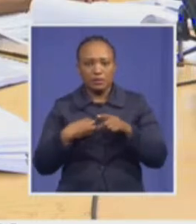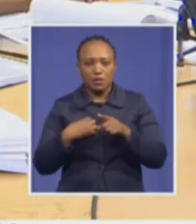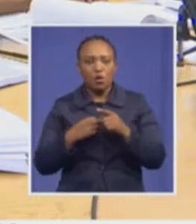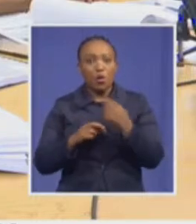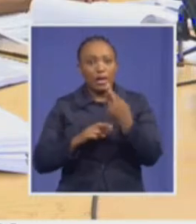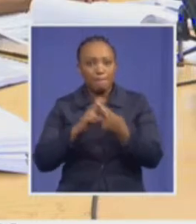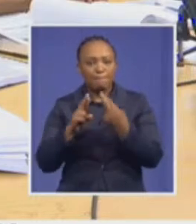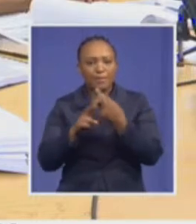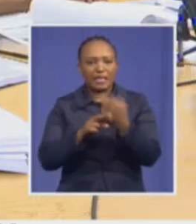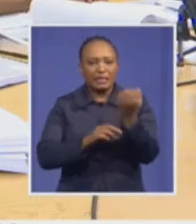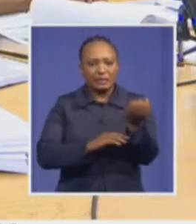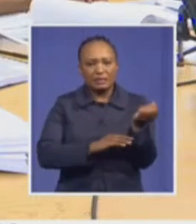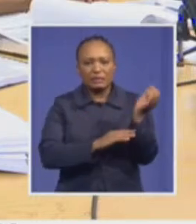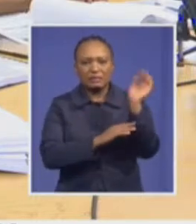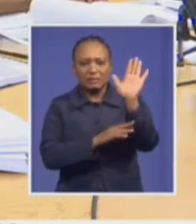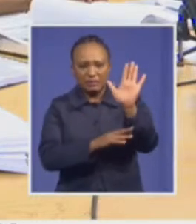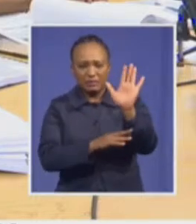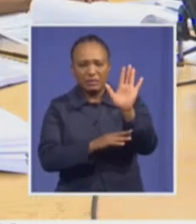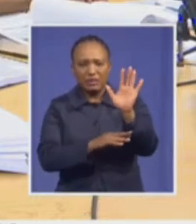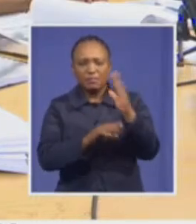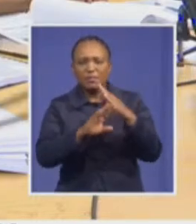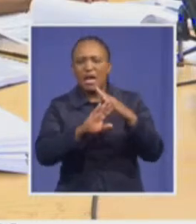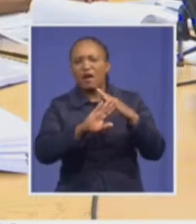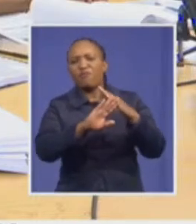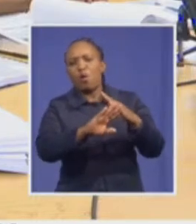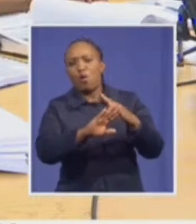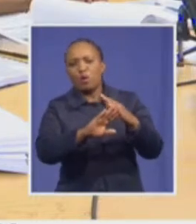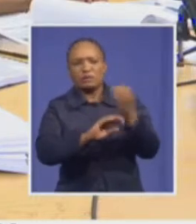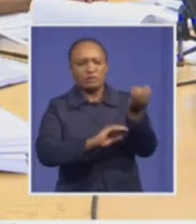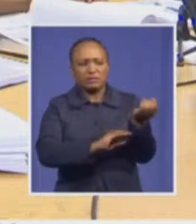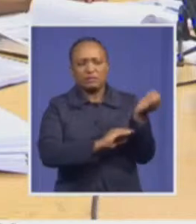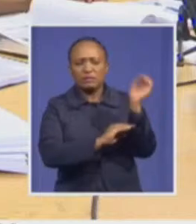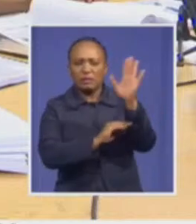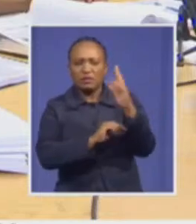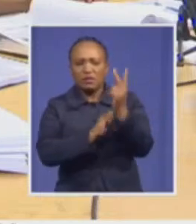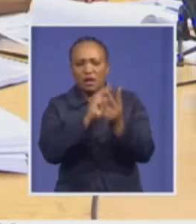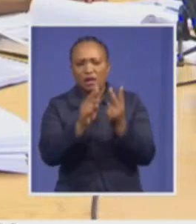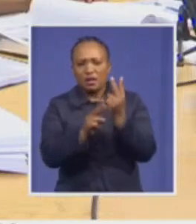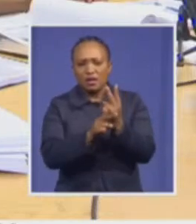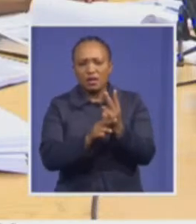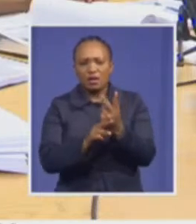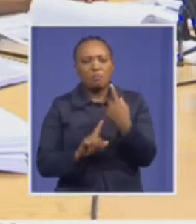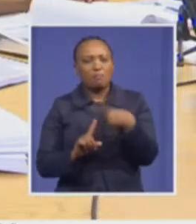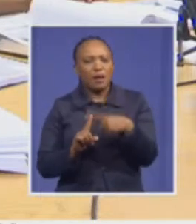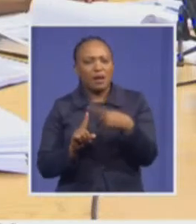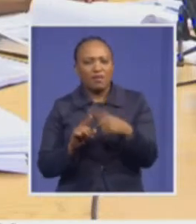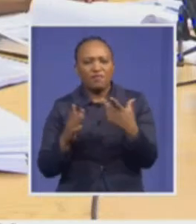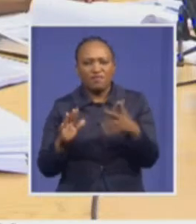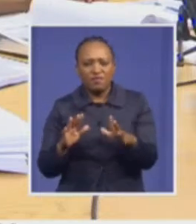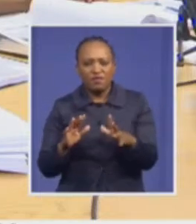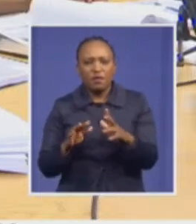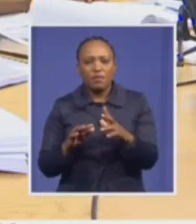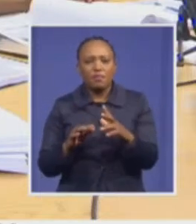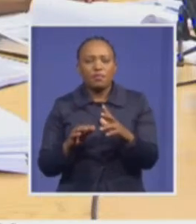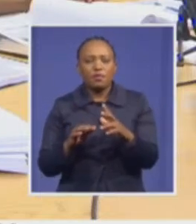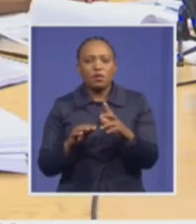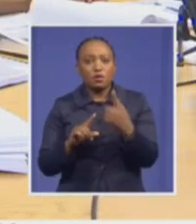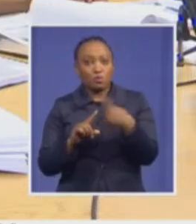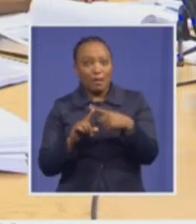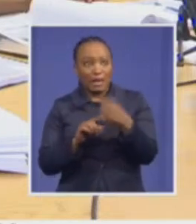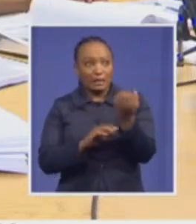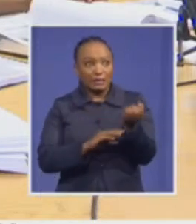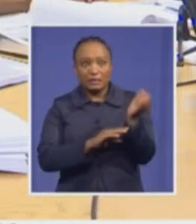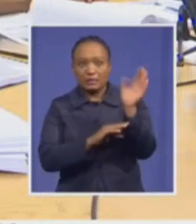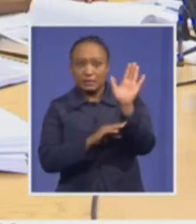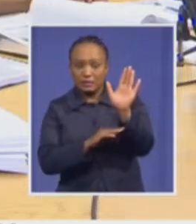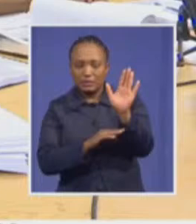repeat. That it has played, they must still come back to me to demonstrate that. But my main concern, so indeed this has happened,